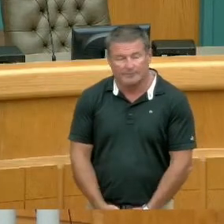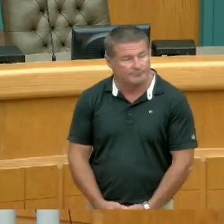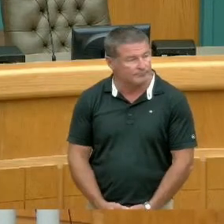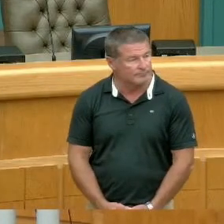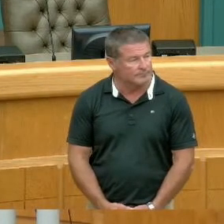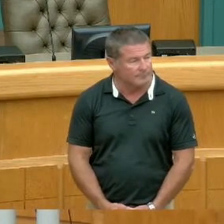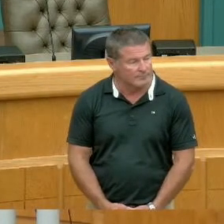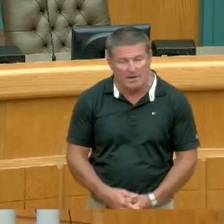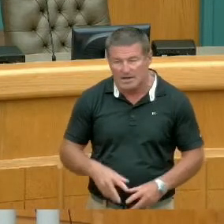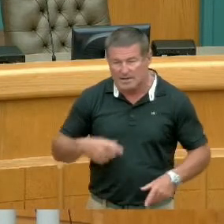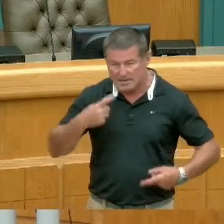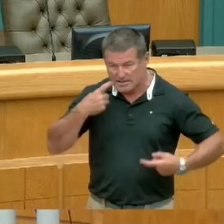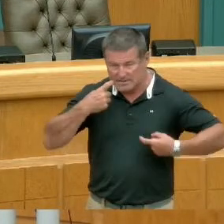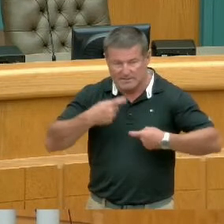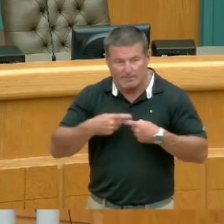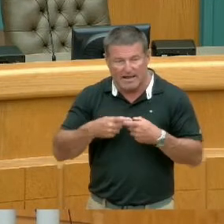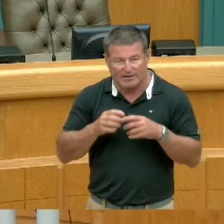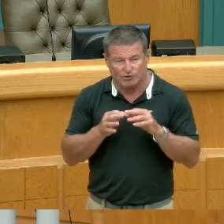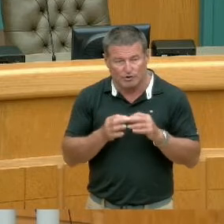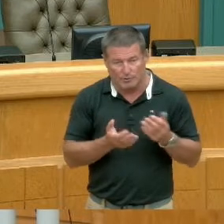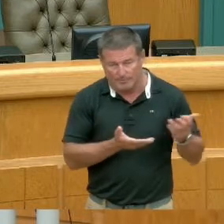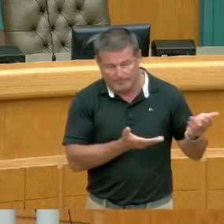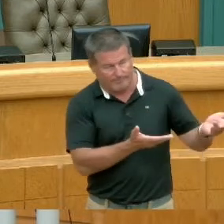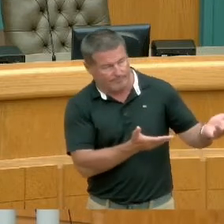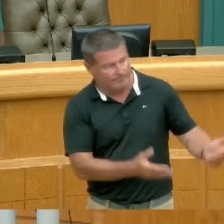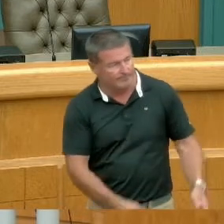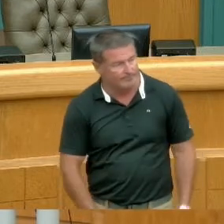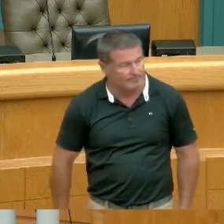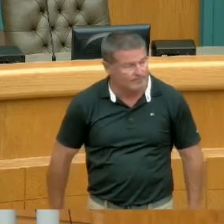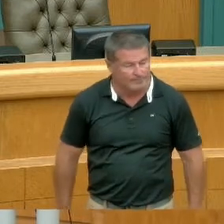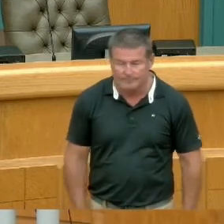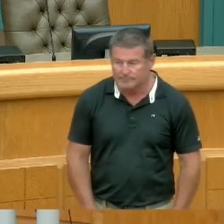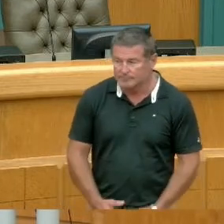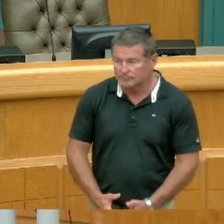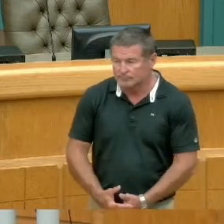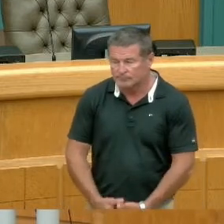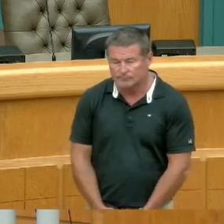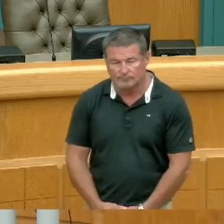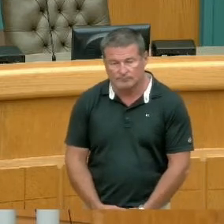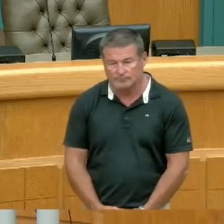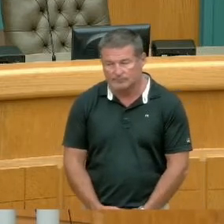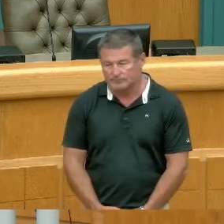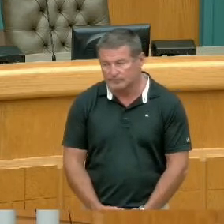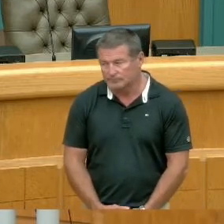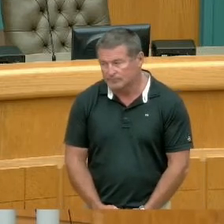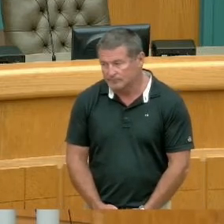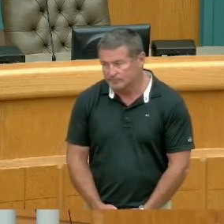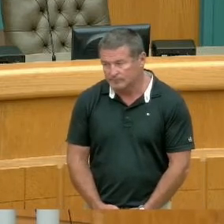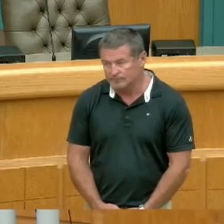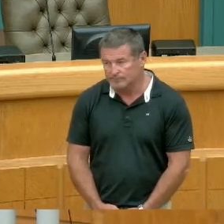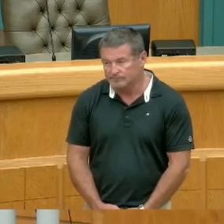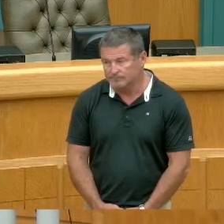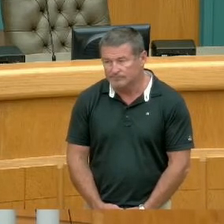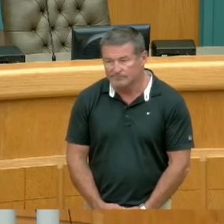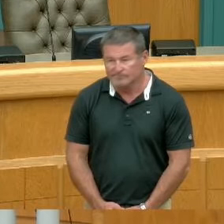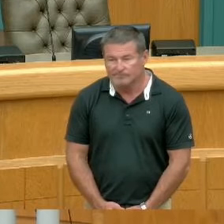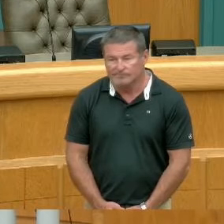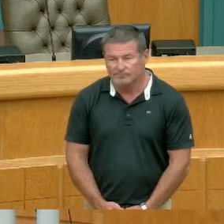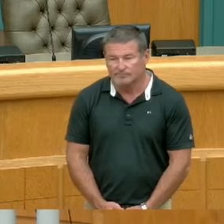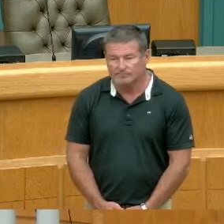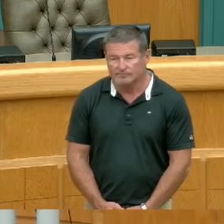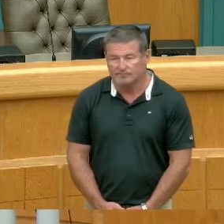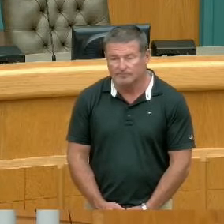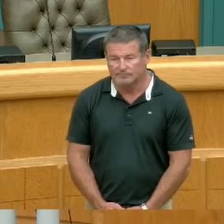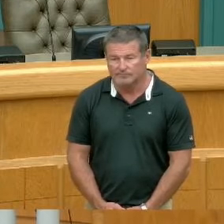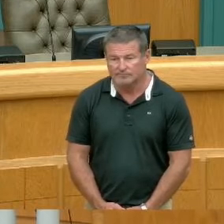En resumen, el día de ayer el gobernador firmó una orden ejecutiva para la reapertura del Estado en la fase 2. El día de hoy yo firmé una orden